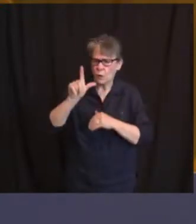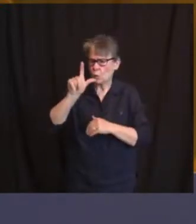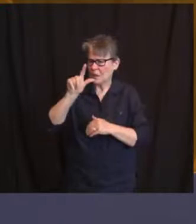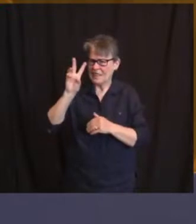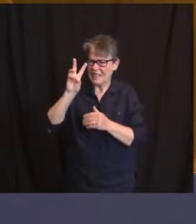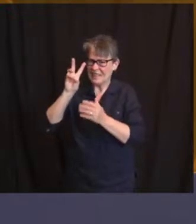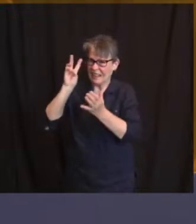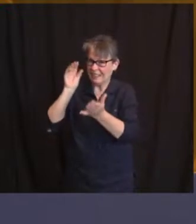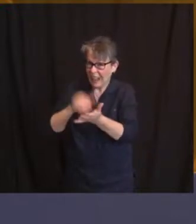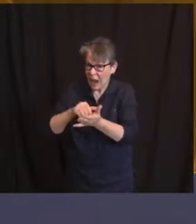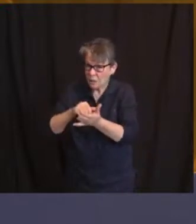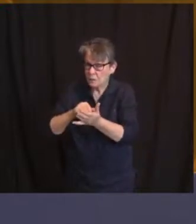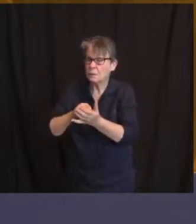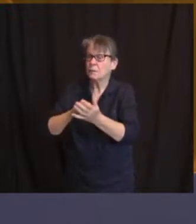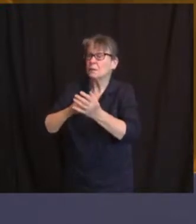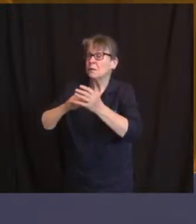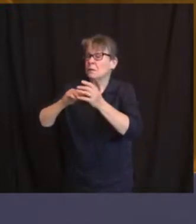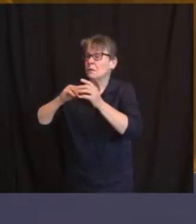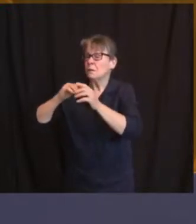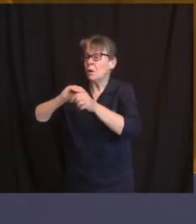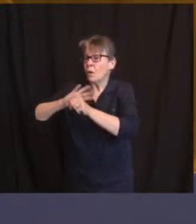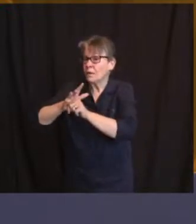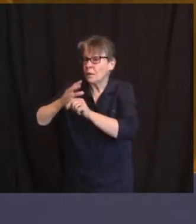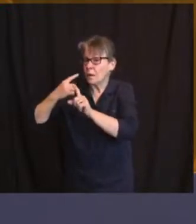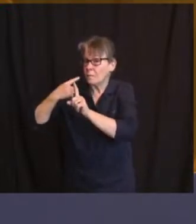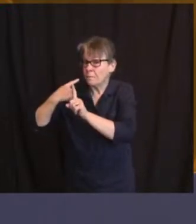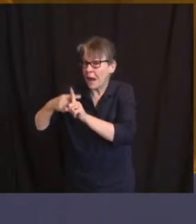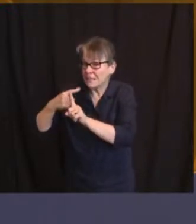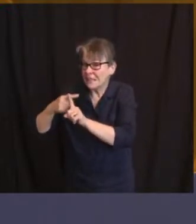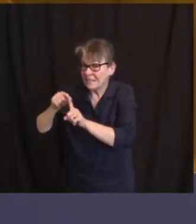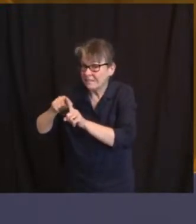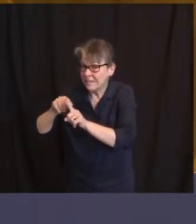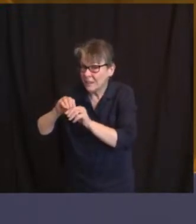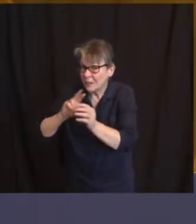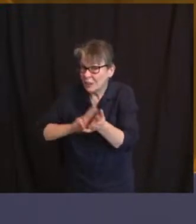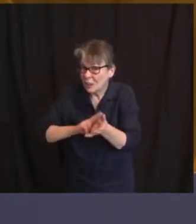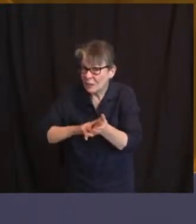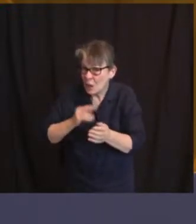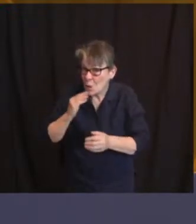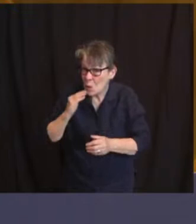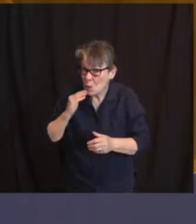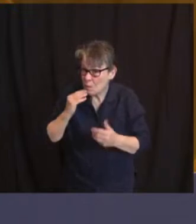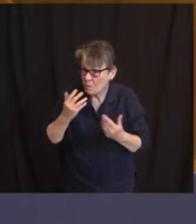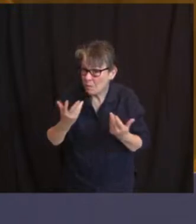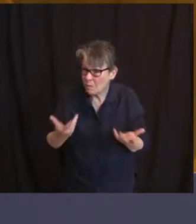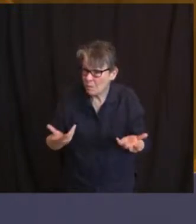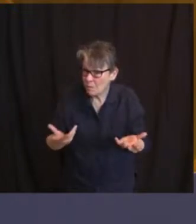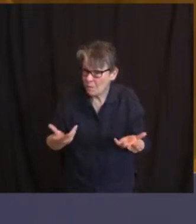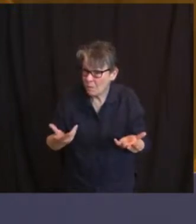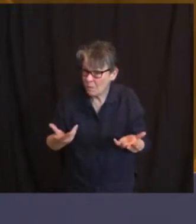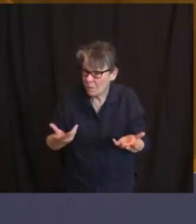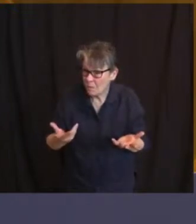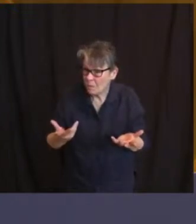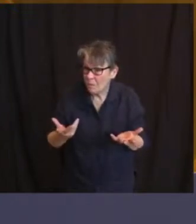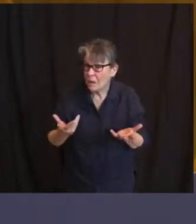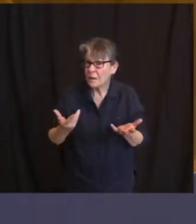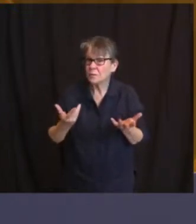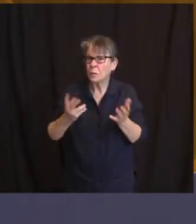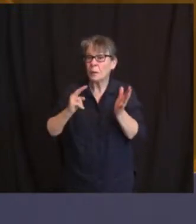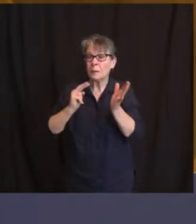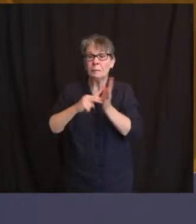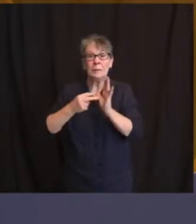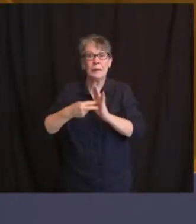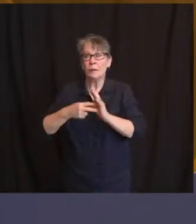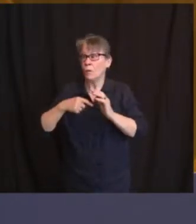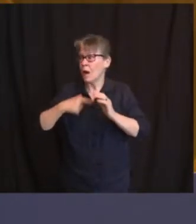and next. We want to continue to collaborate with long-term care facilities to protect their residents and staff.